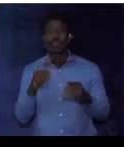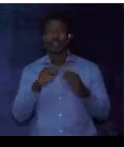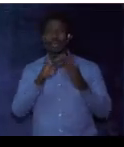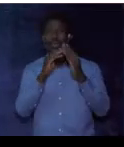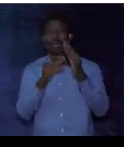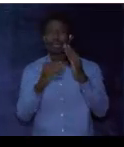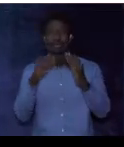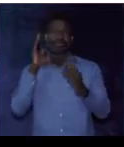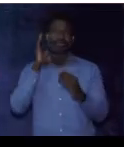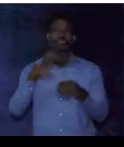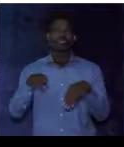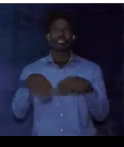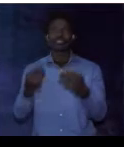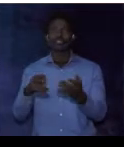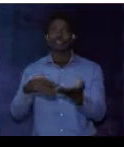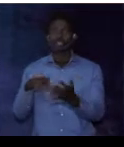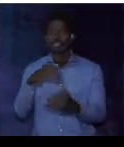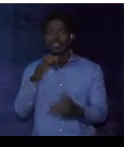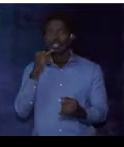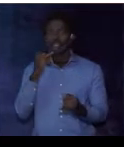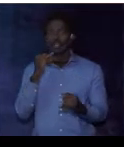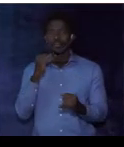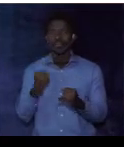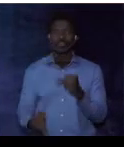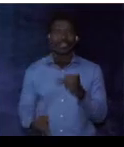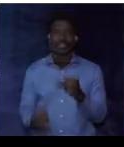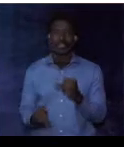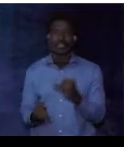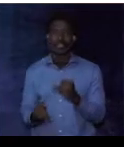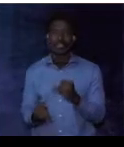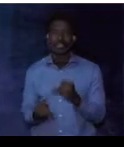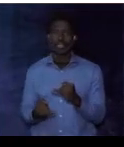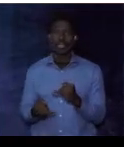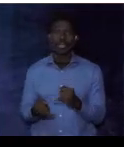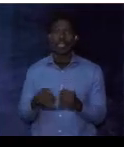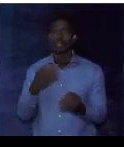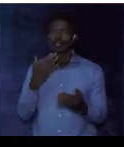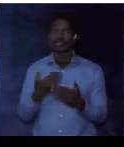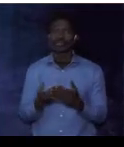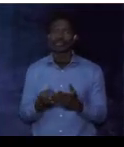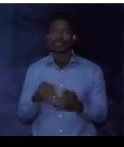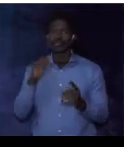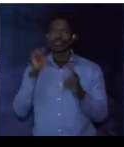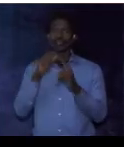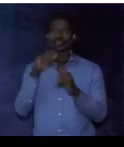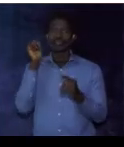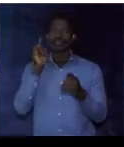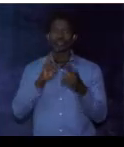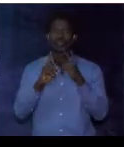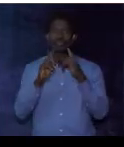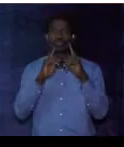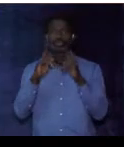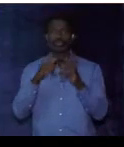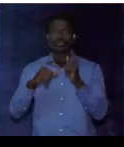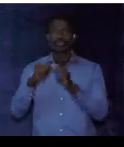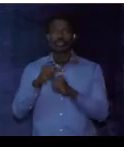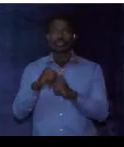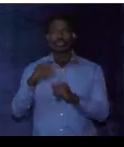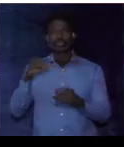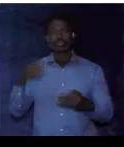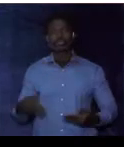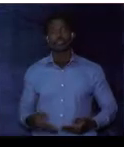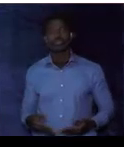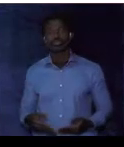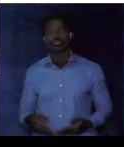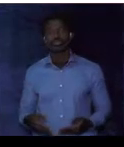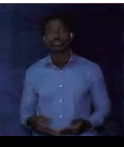the reader the final interesting point to think about. The introduction introduces